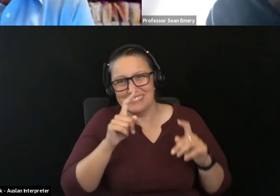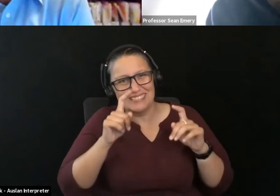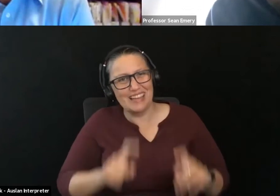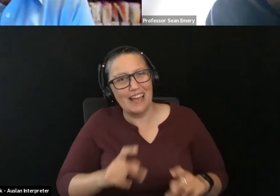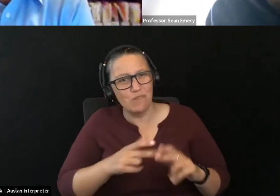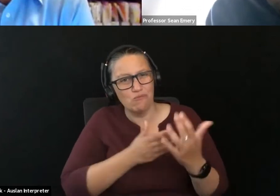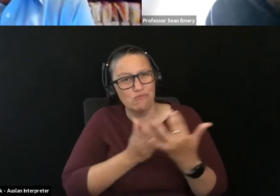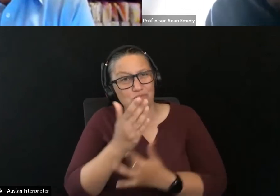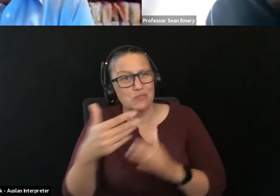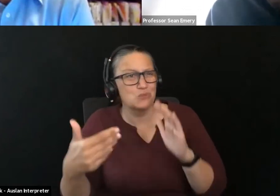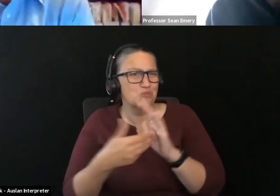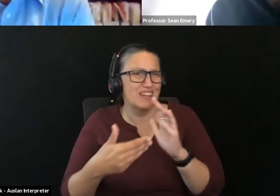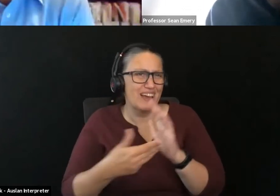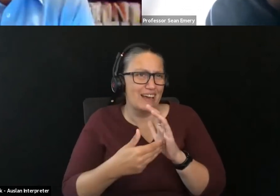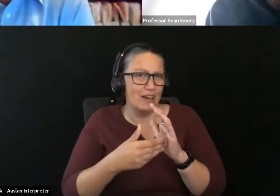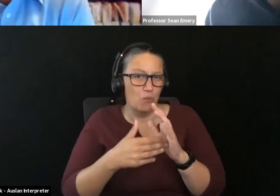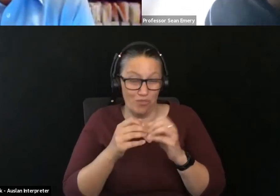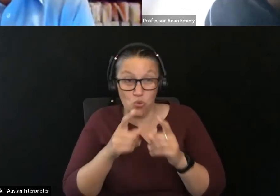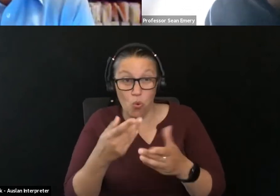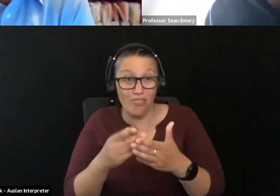evening session with you on the East Coast.